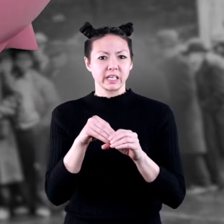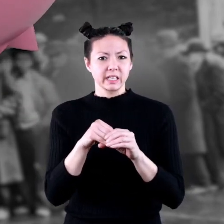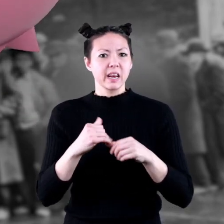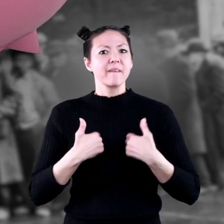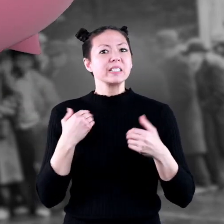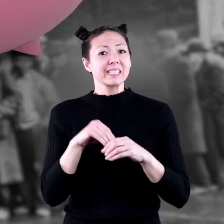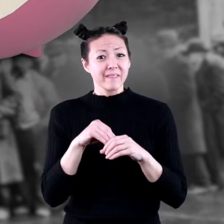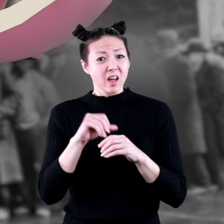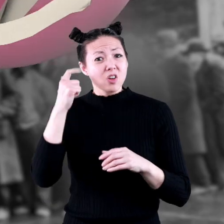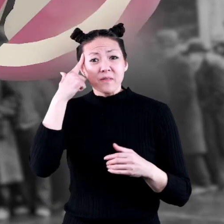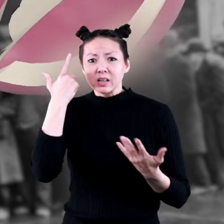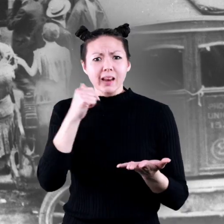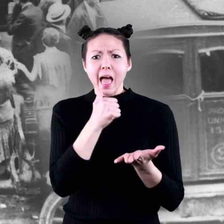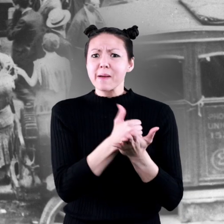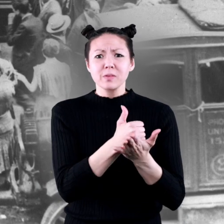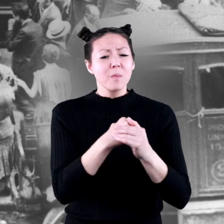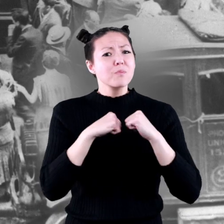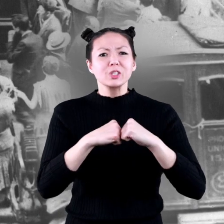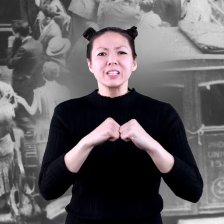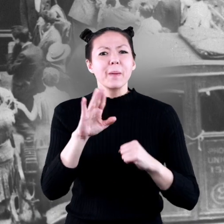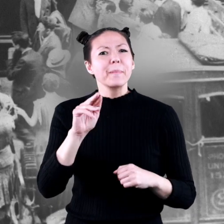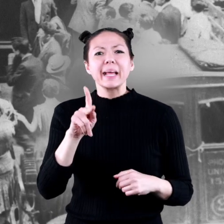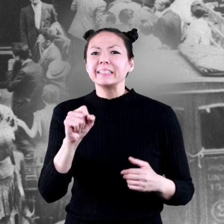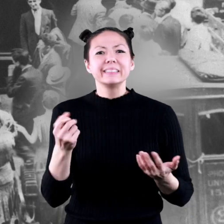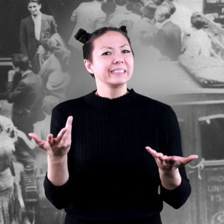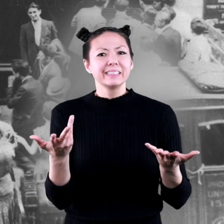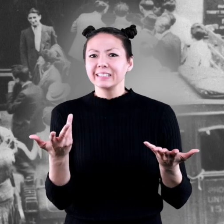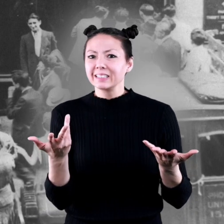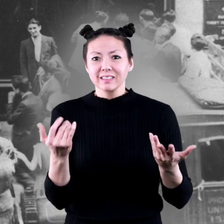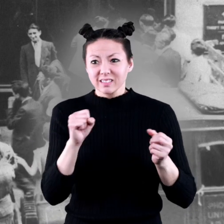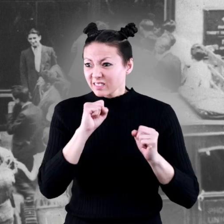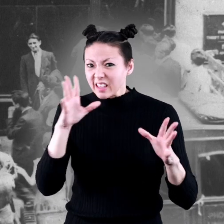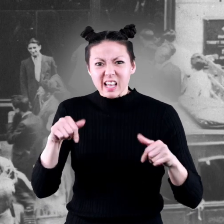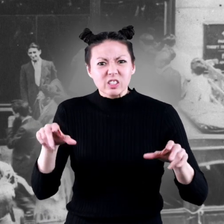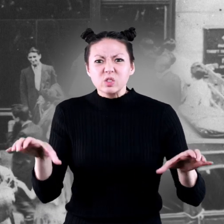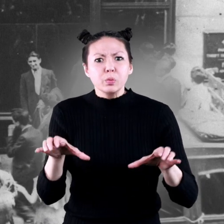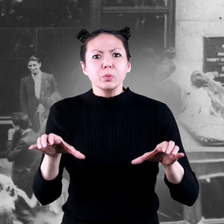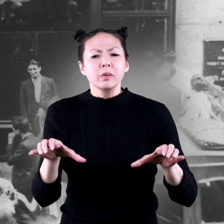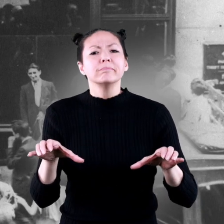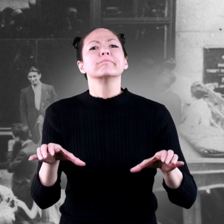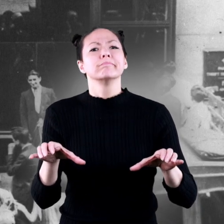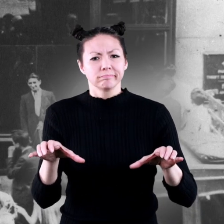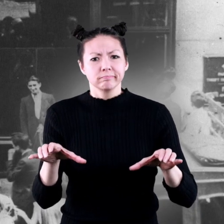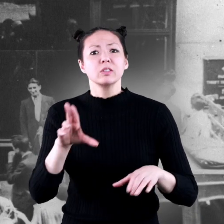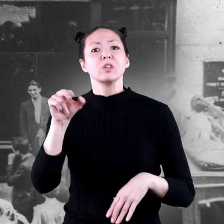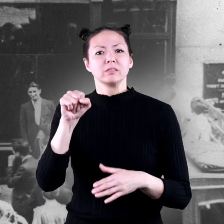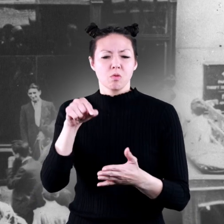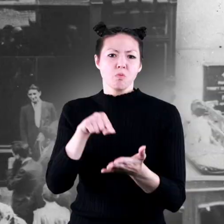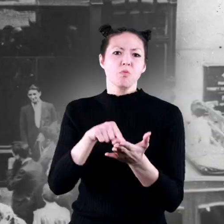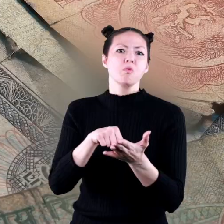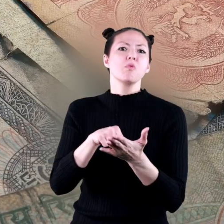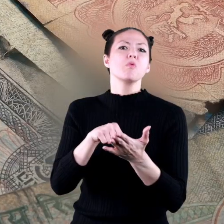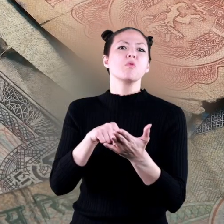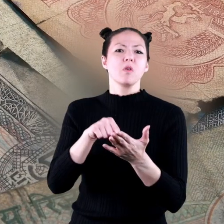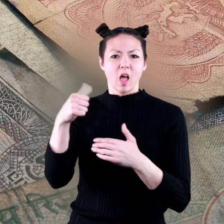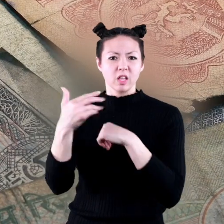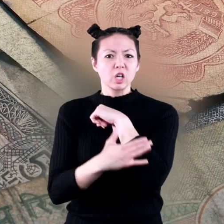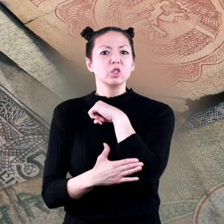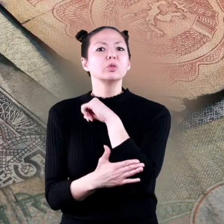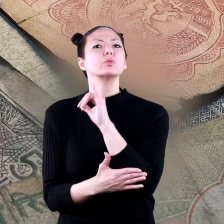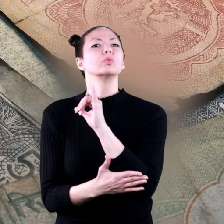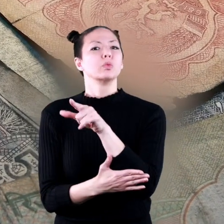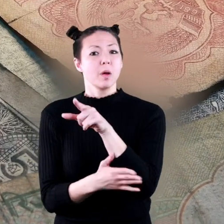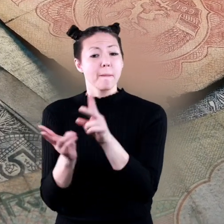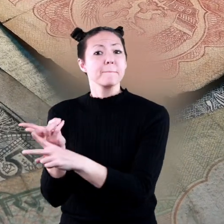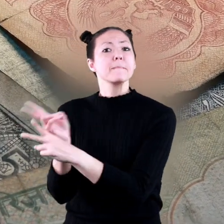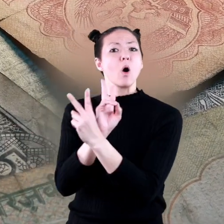lost their life savings. The government didn't help to protect the banks, so there was nothing anybody could do. Also, the